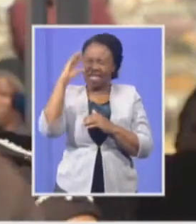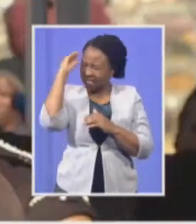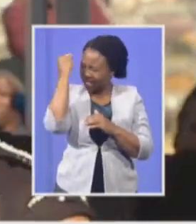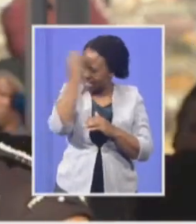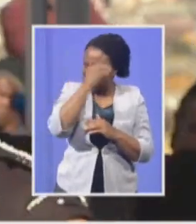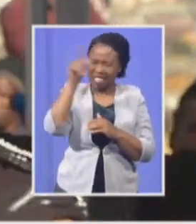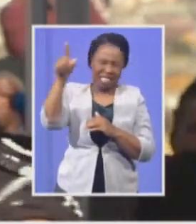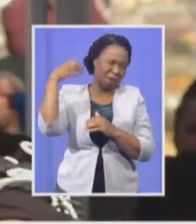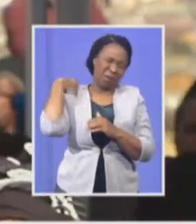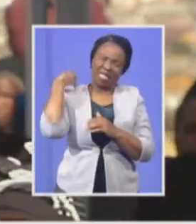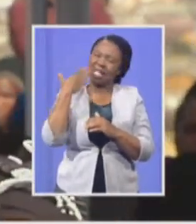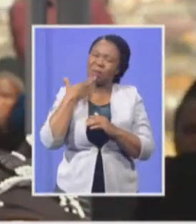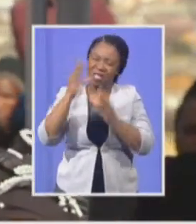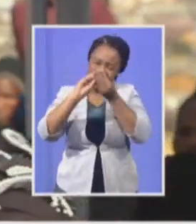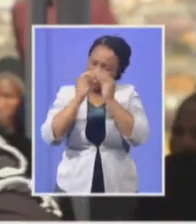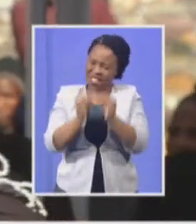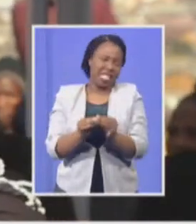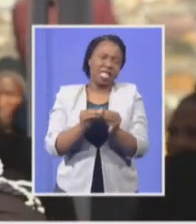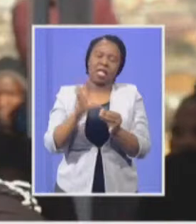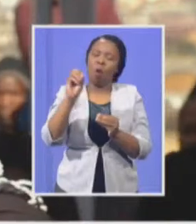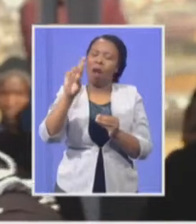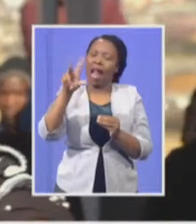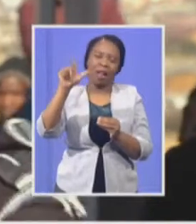i-Orlando police station